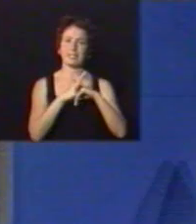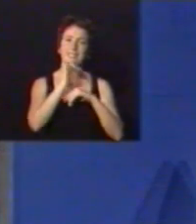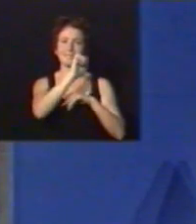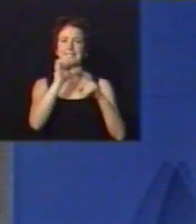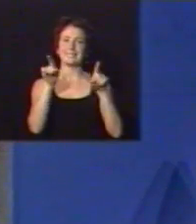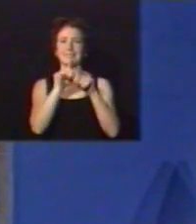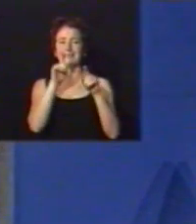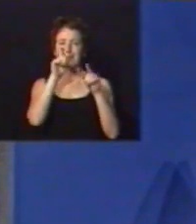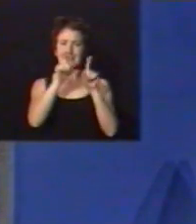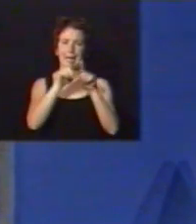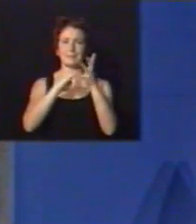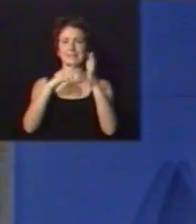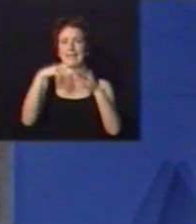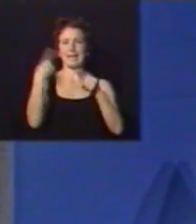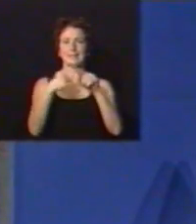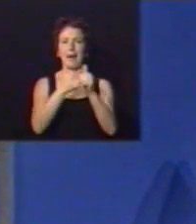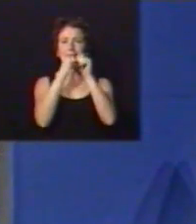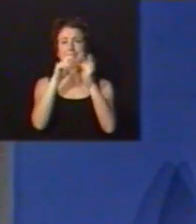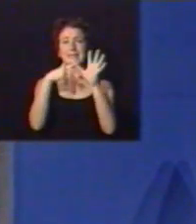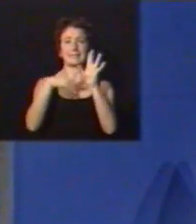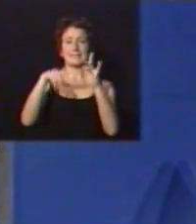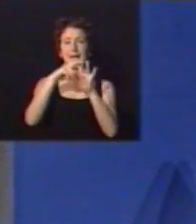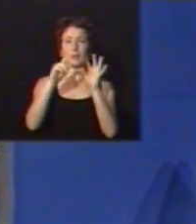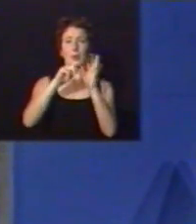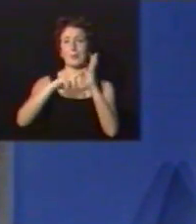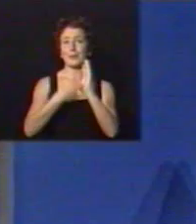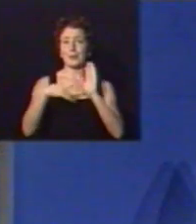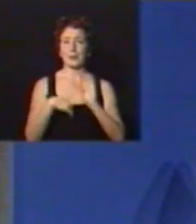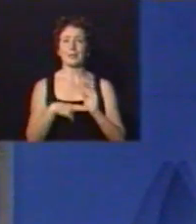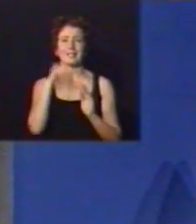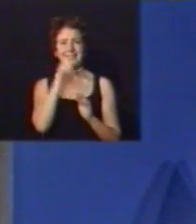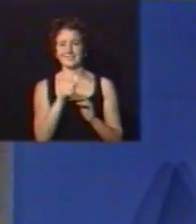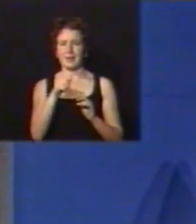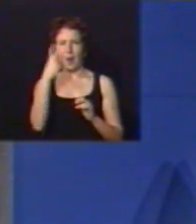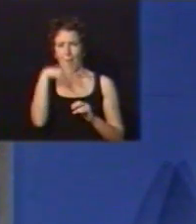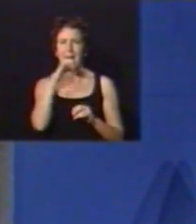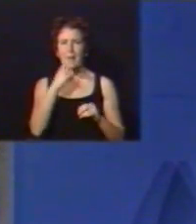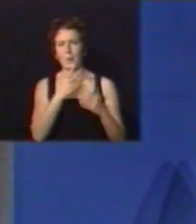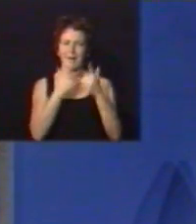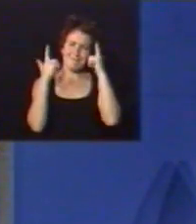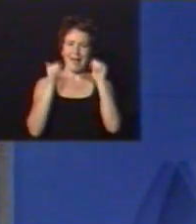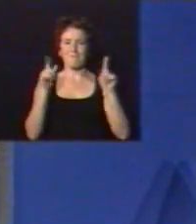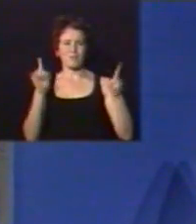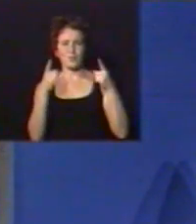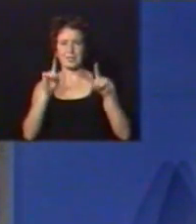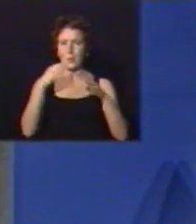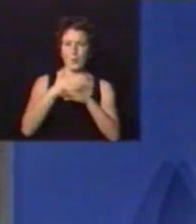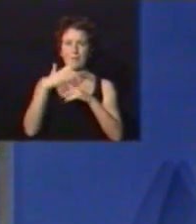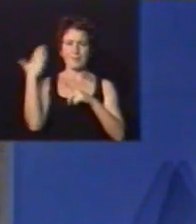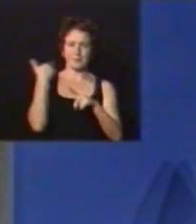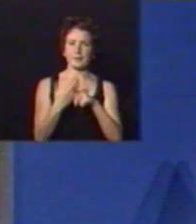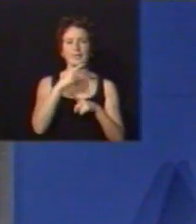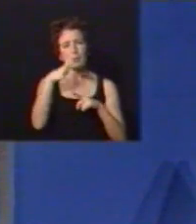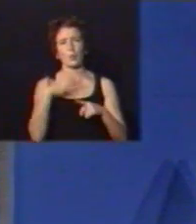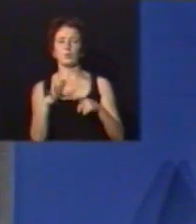partner, David Burns. Apparently, the ageing rocker has decided that he needs to take steps to protect his